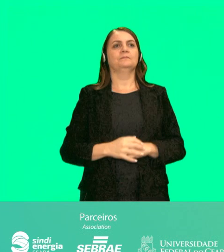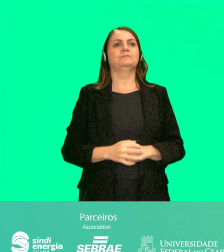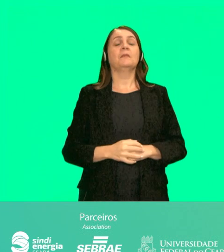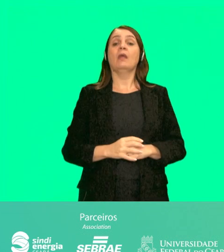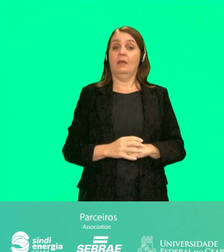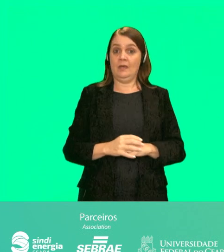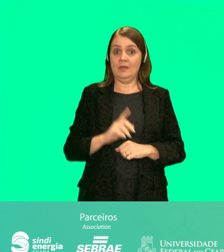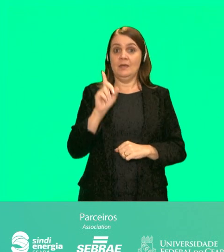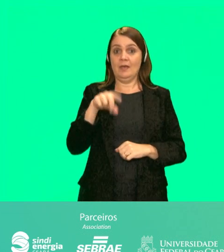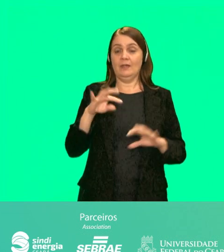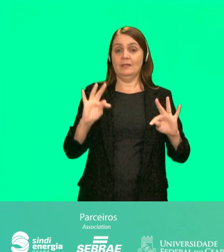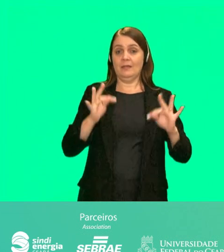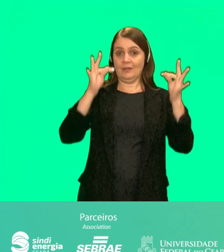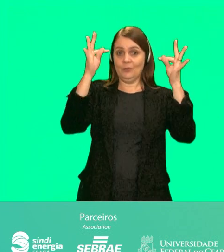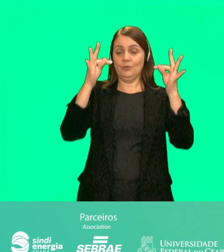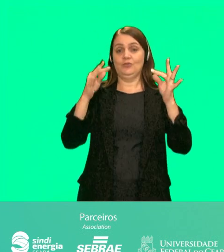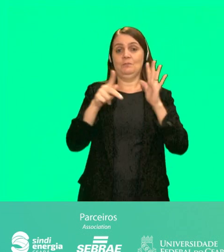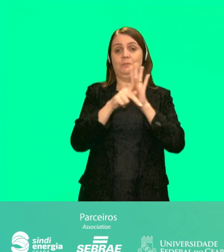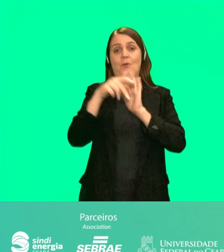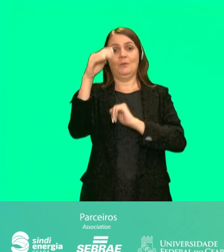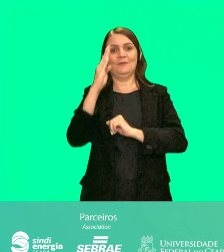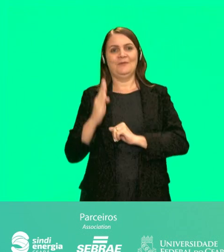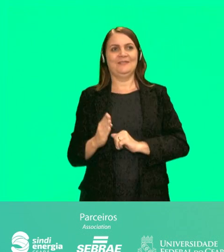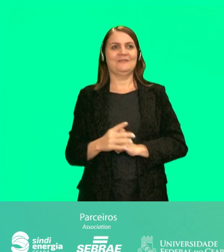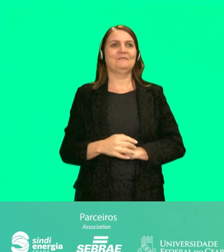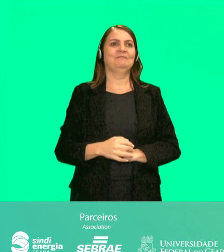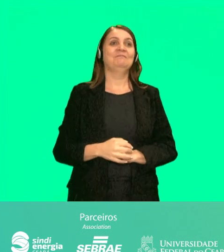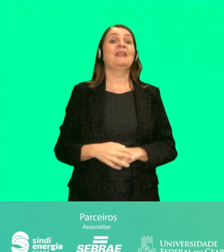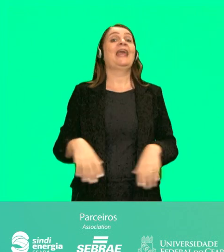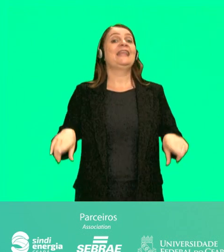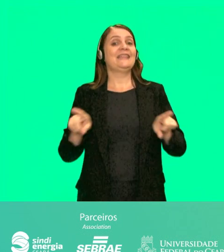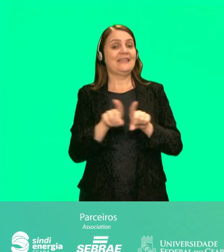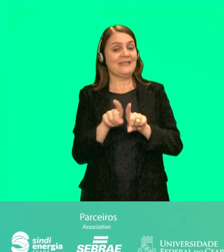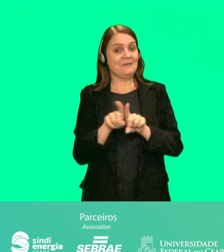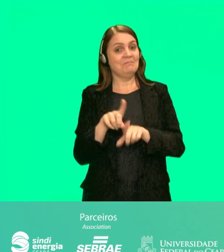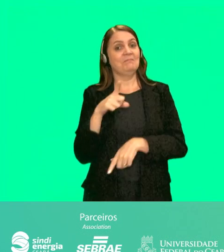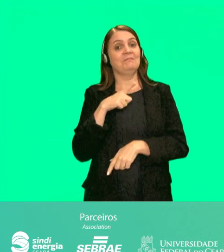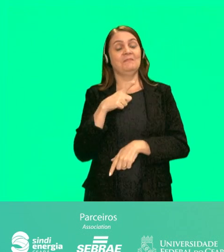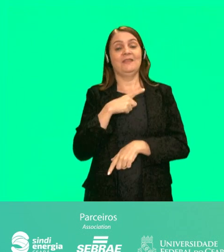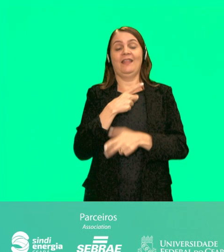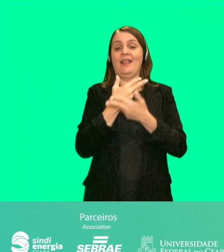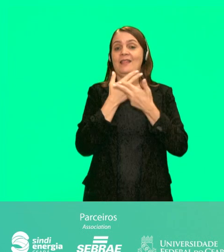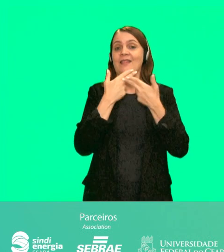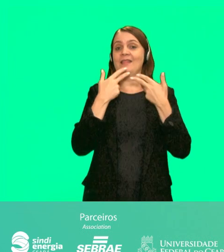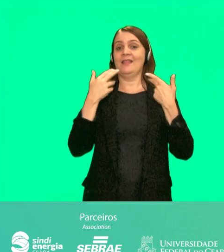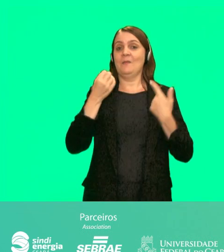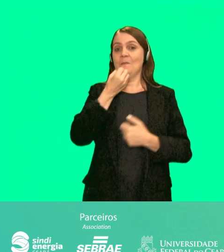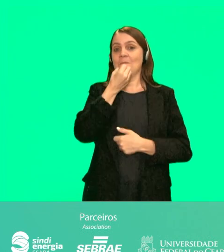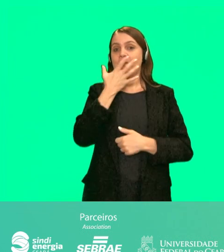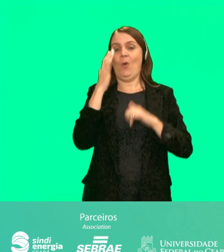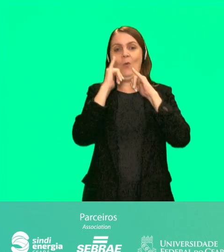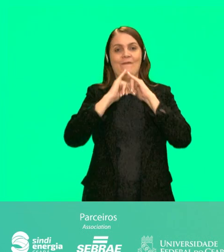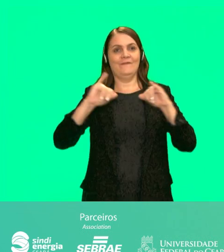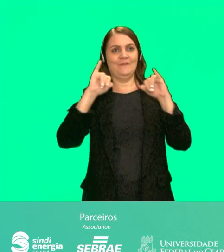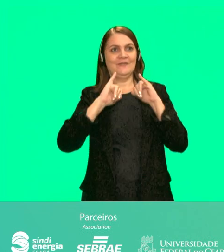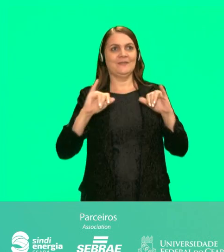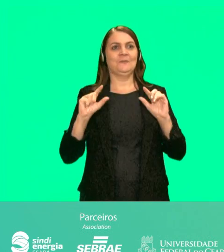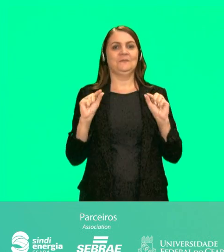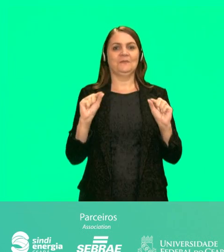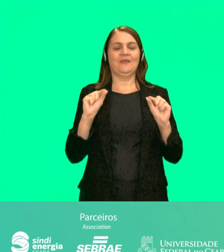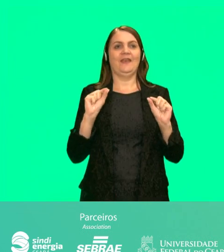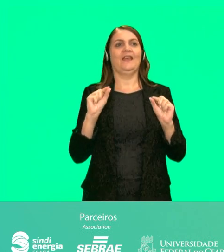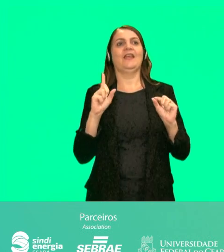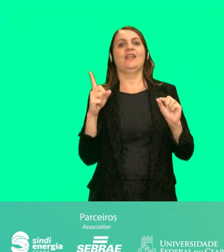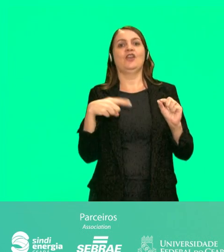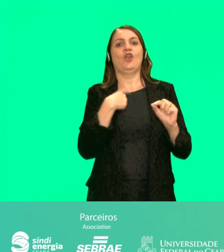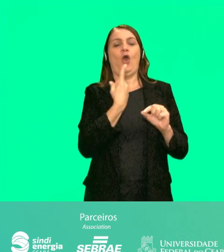if it was not Não enough, bastasse, a gente também we traz put boas ethanol notícias. in A the gente vai colocar global o hydrogen